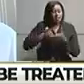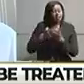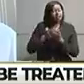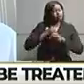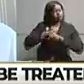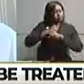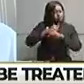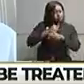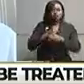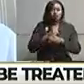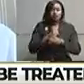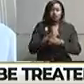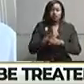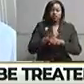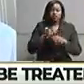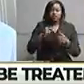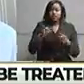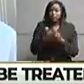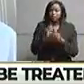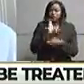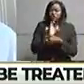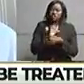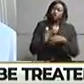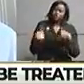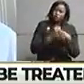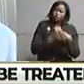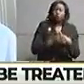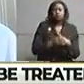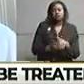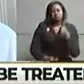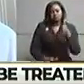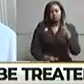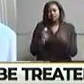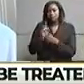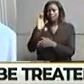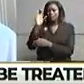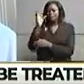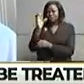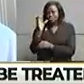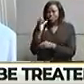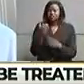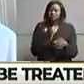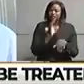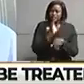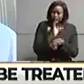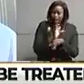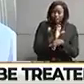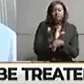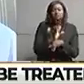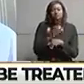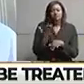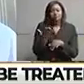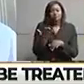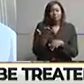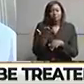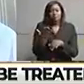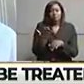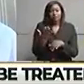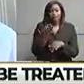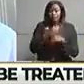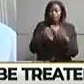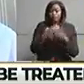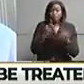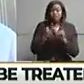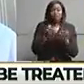of suspending the worships, the mosques and the churches, which of course put together a lot